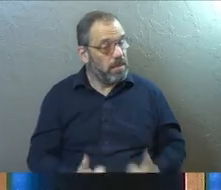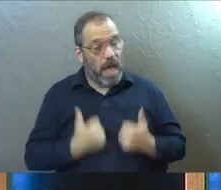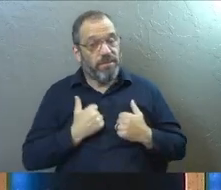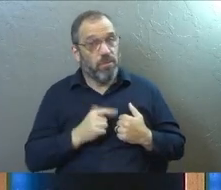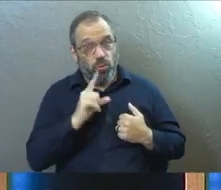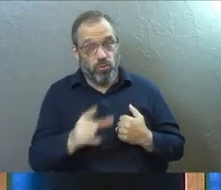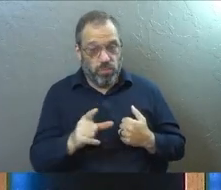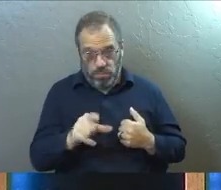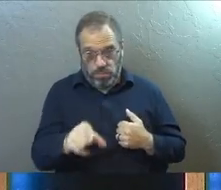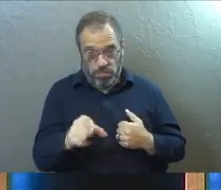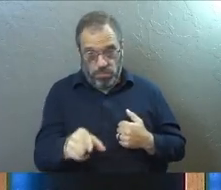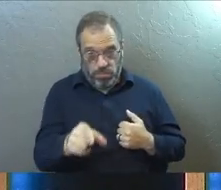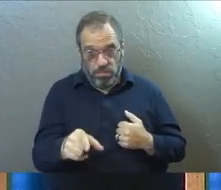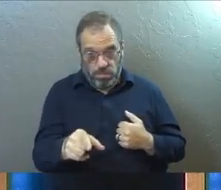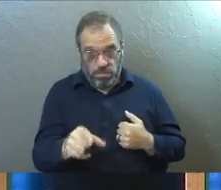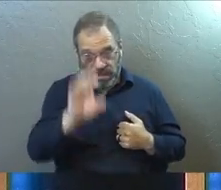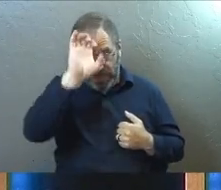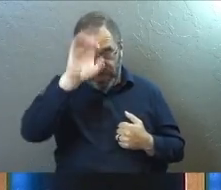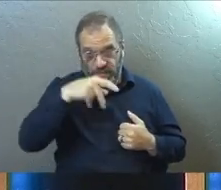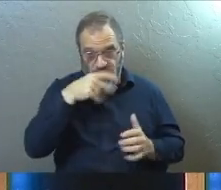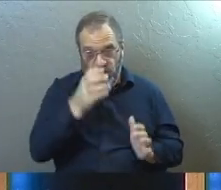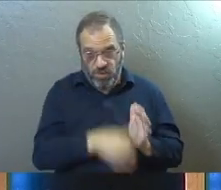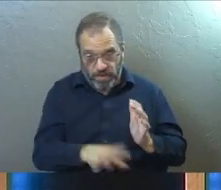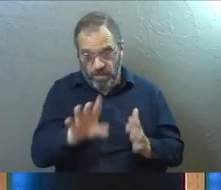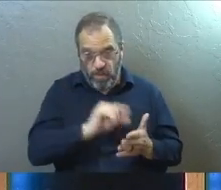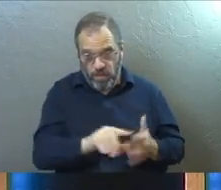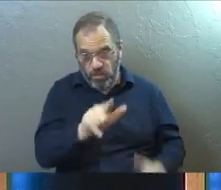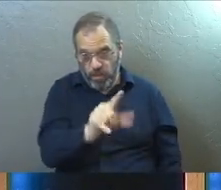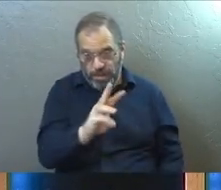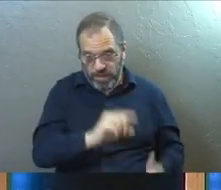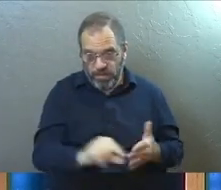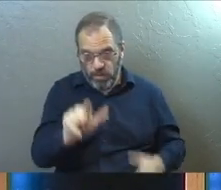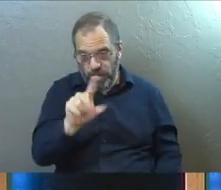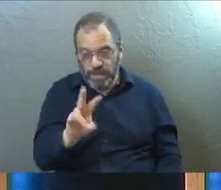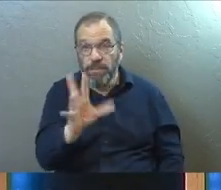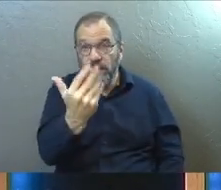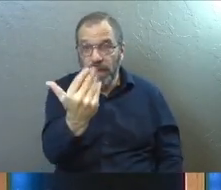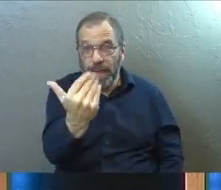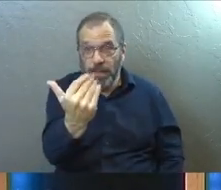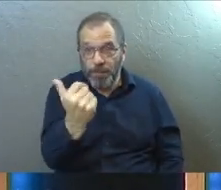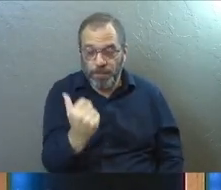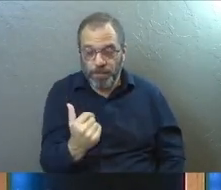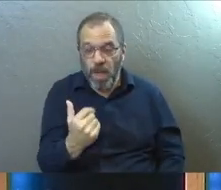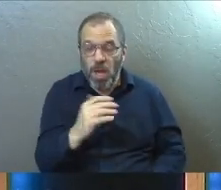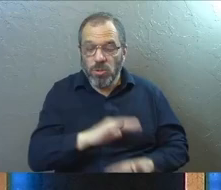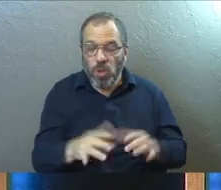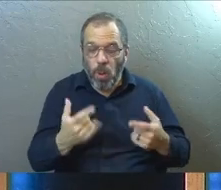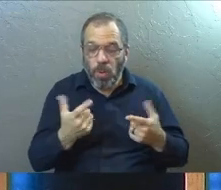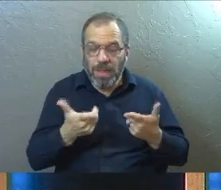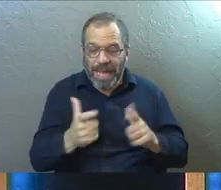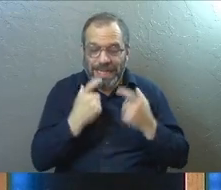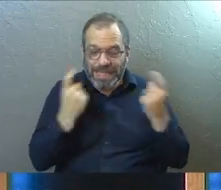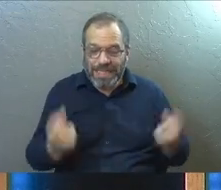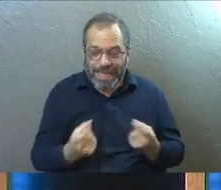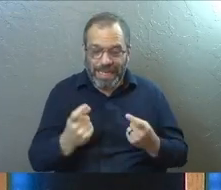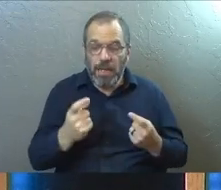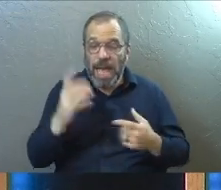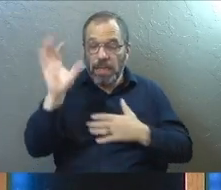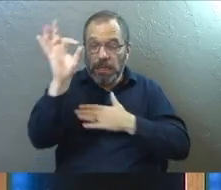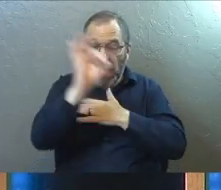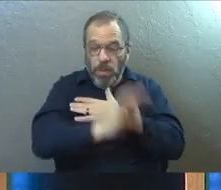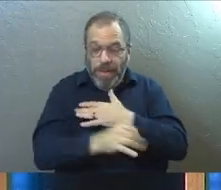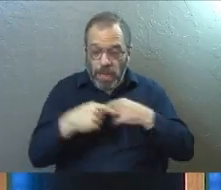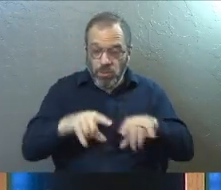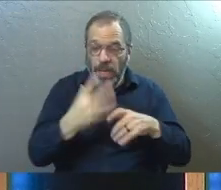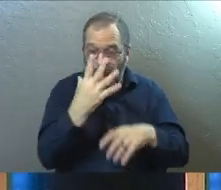right? If you look back in that that section of Ephesians 4, verse 26 and 27 say this, and don't sin by letting anger control you. Don't let the sun go down while